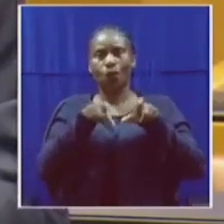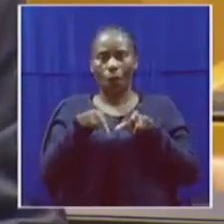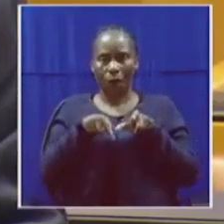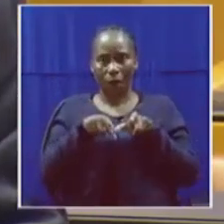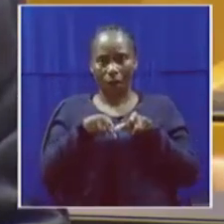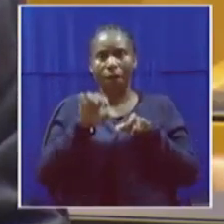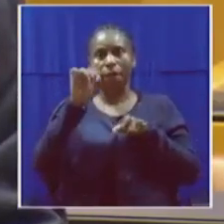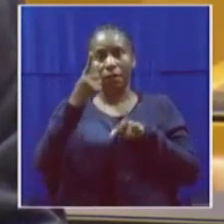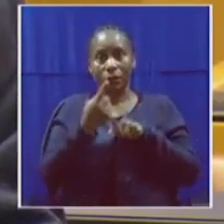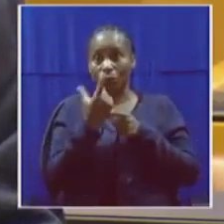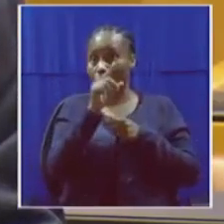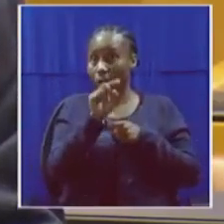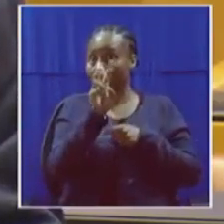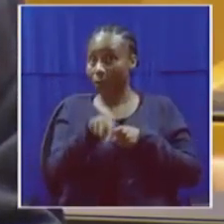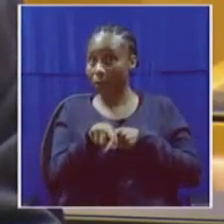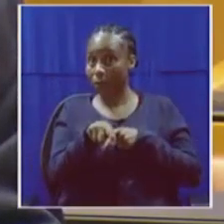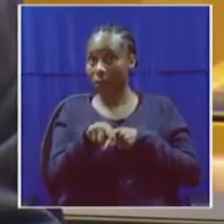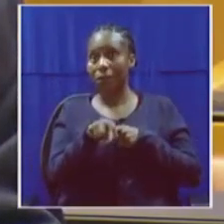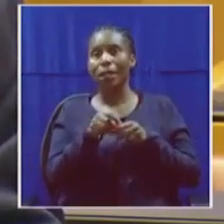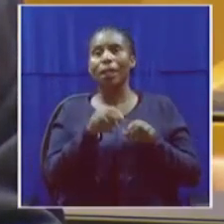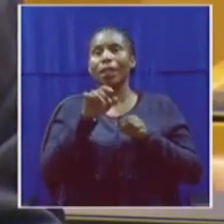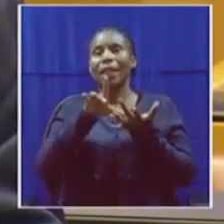win elections.